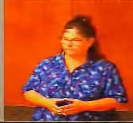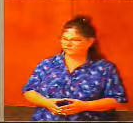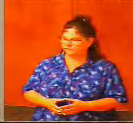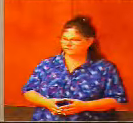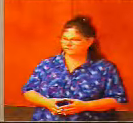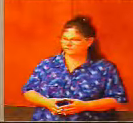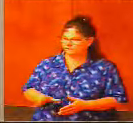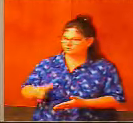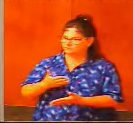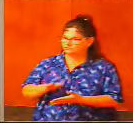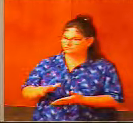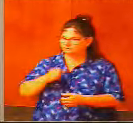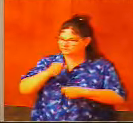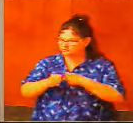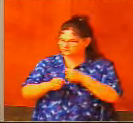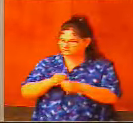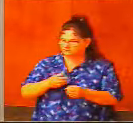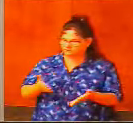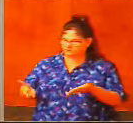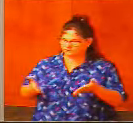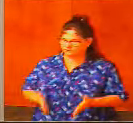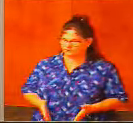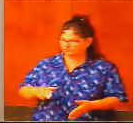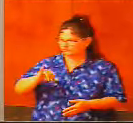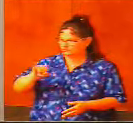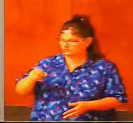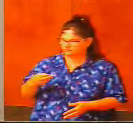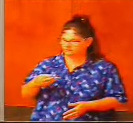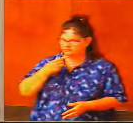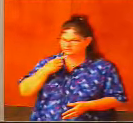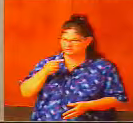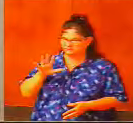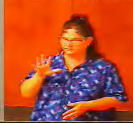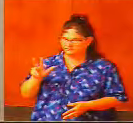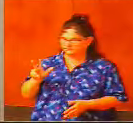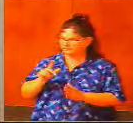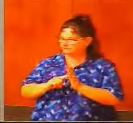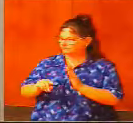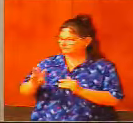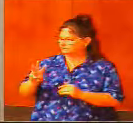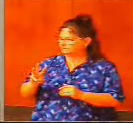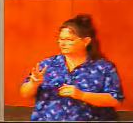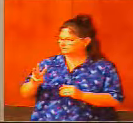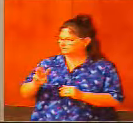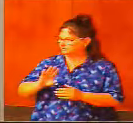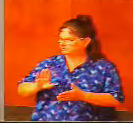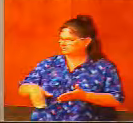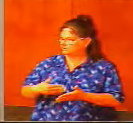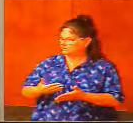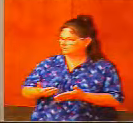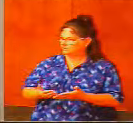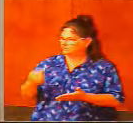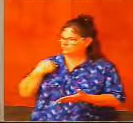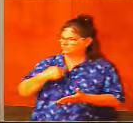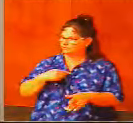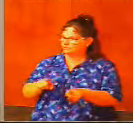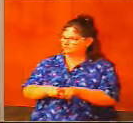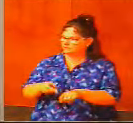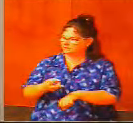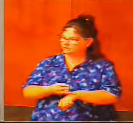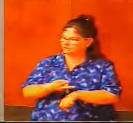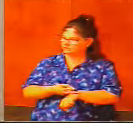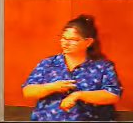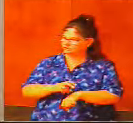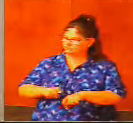In the Song of the Suffering Servant, Isaiah says in Isaiah 53, verse 6, all we like sheep have gone